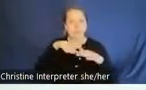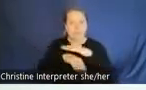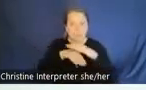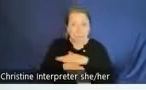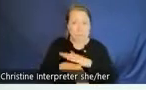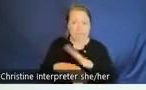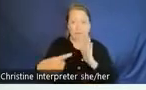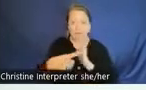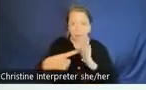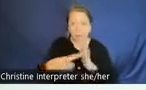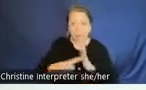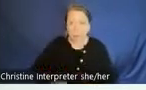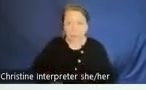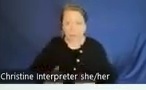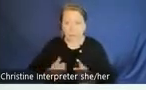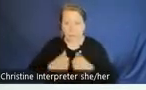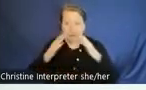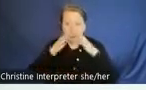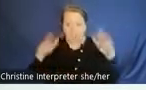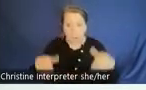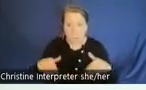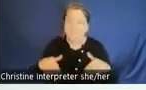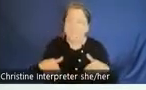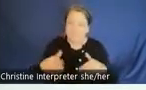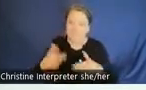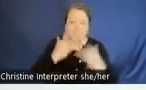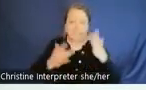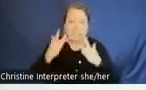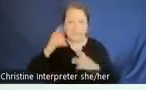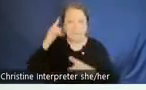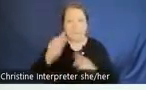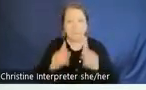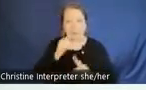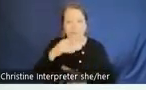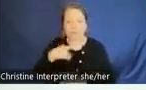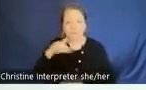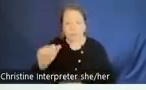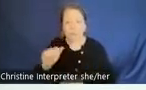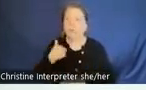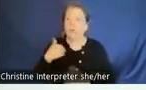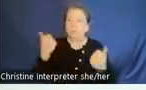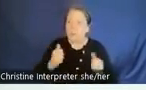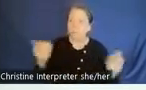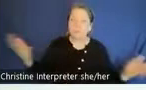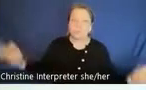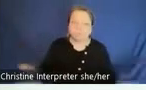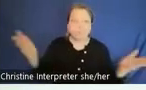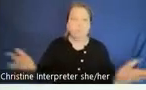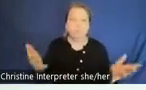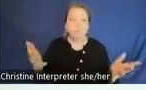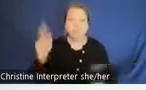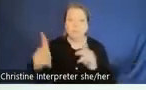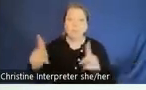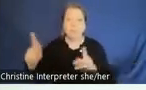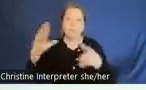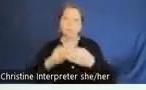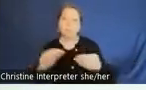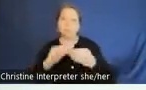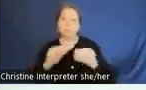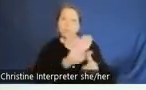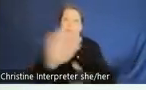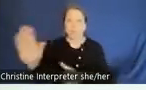the disabled community. We worked to invite individuals who have stories and experiences that can briefly highlight some of the housing